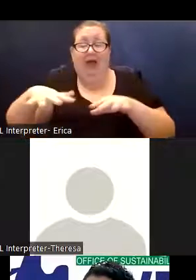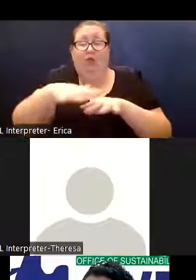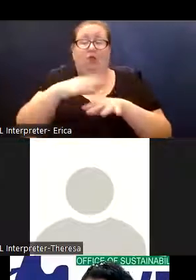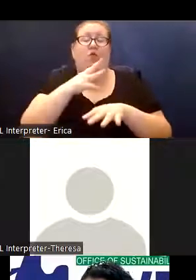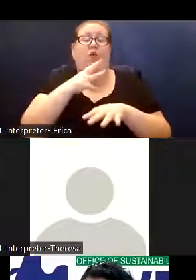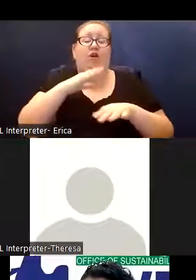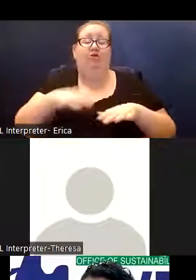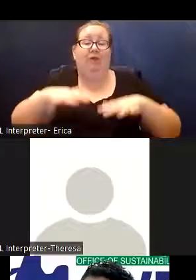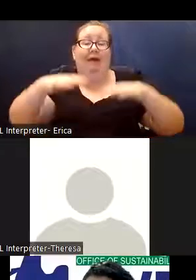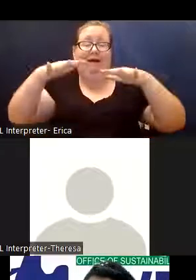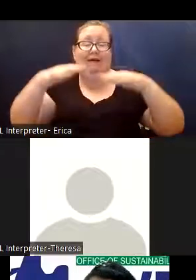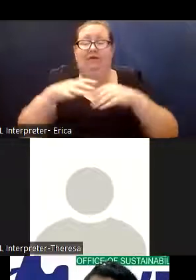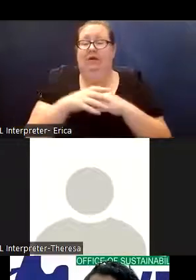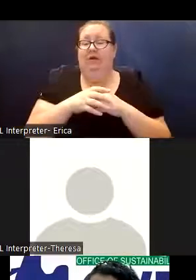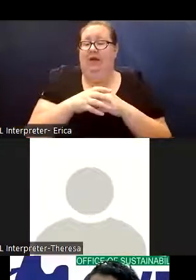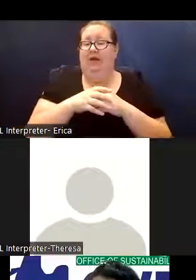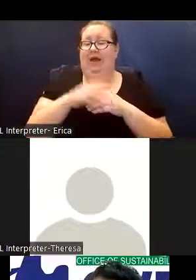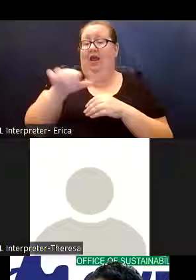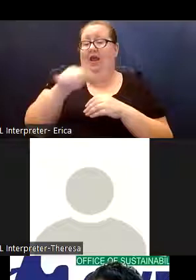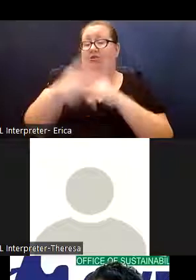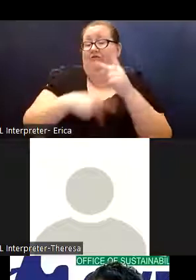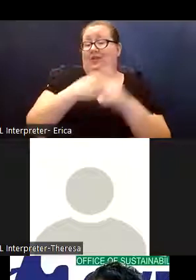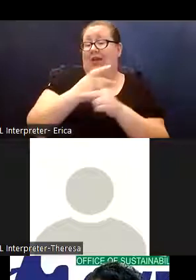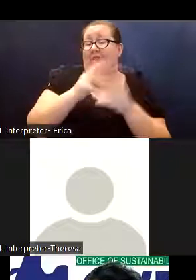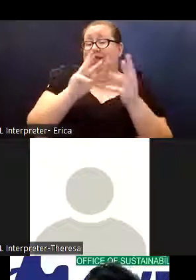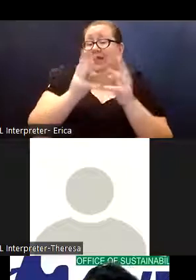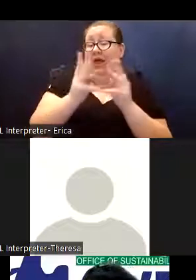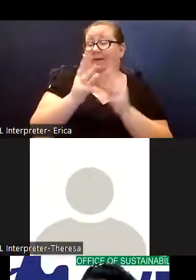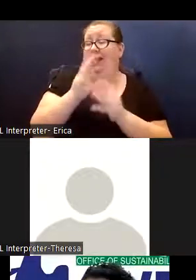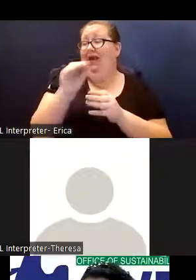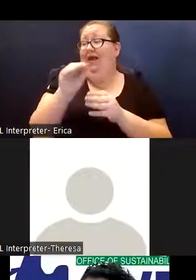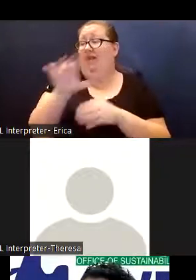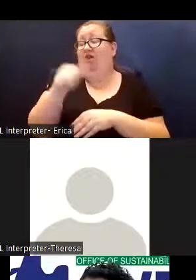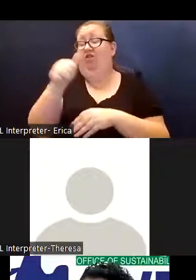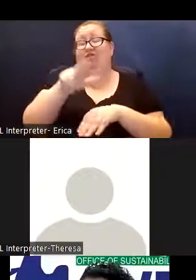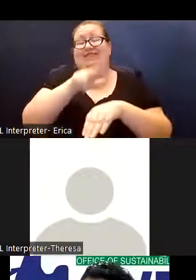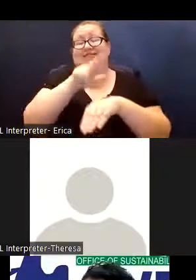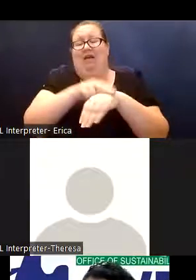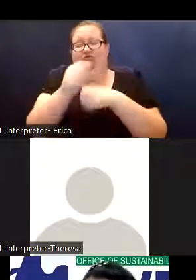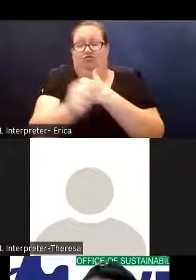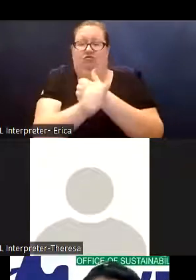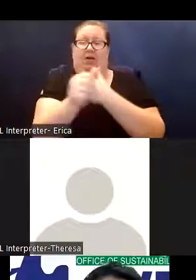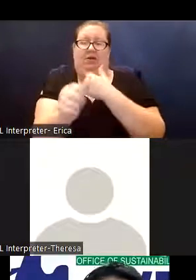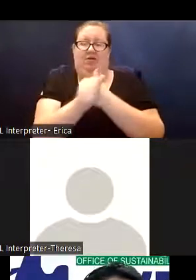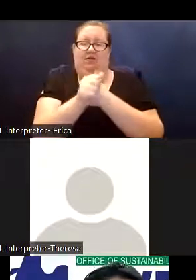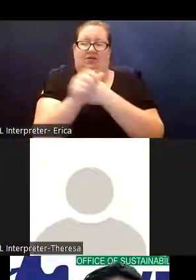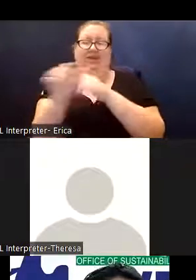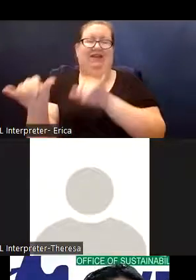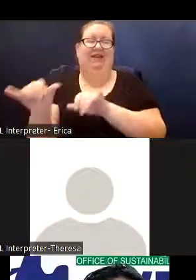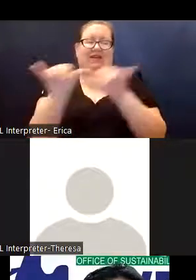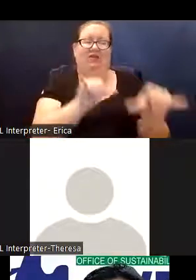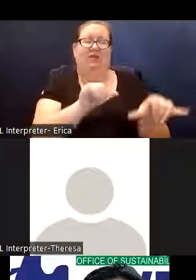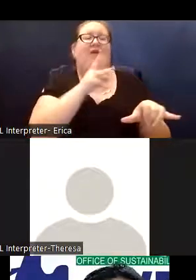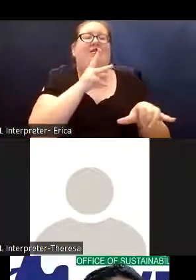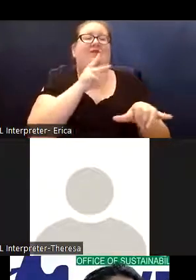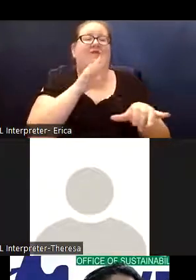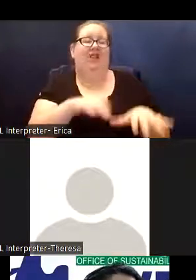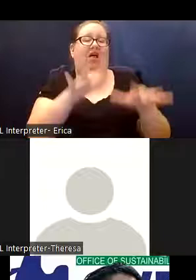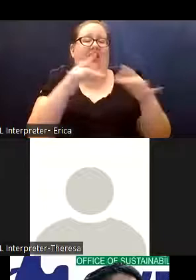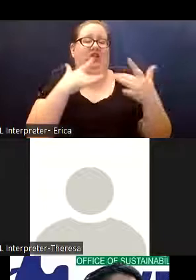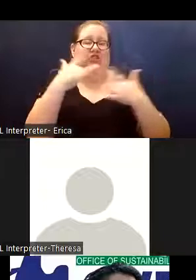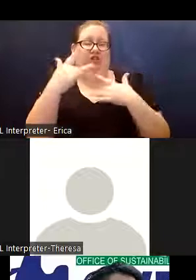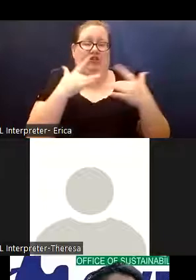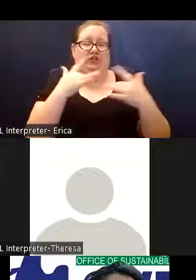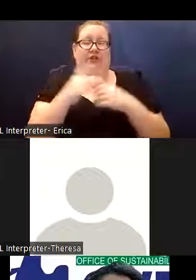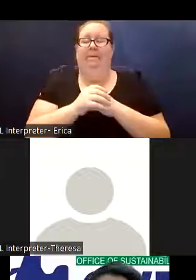other types of climate and natural hazards, in addition to flood concerns.